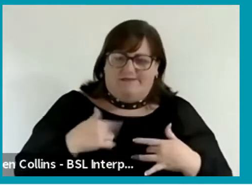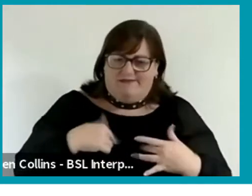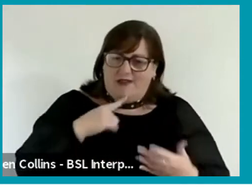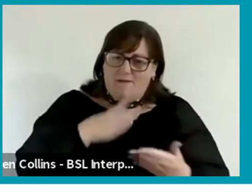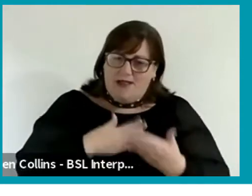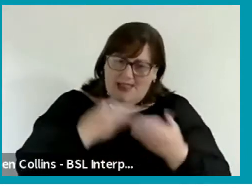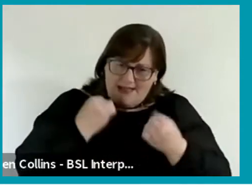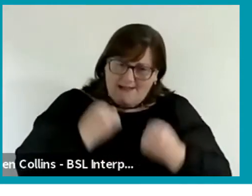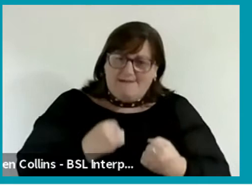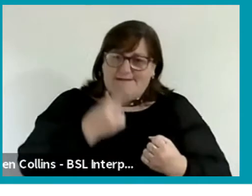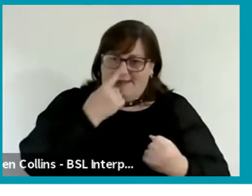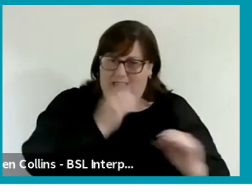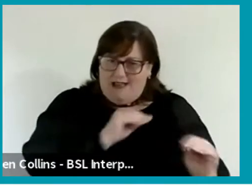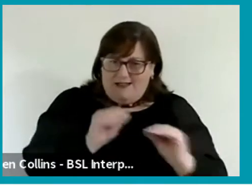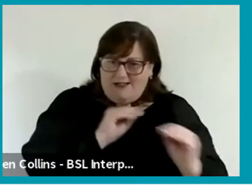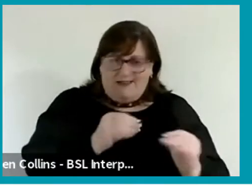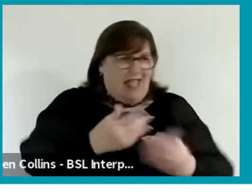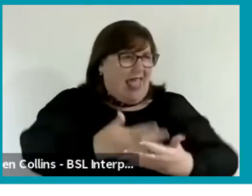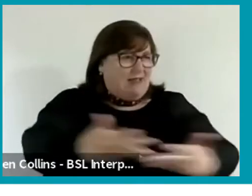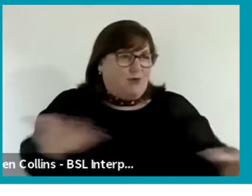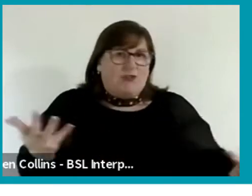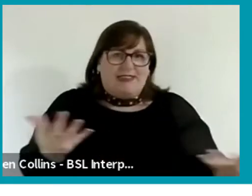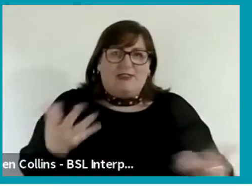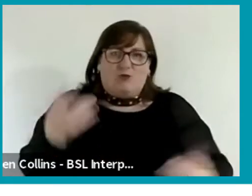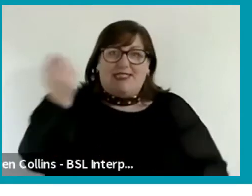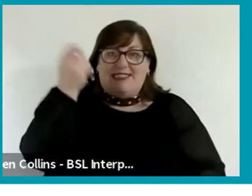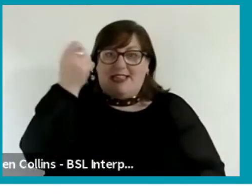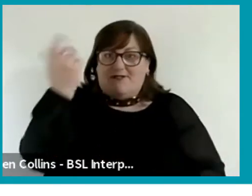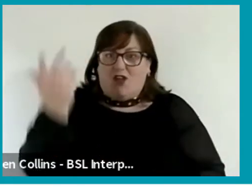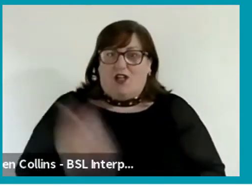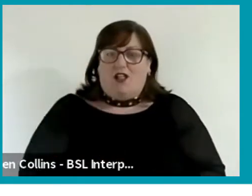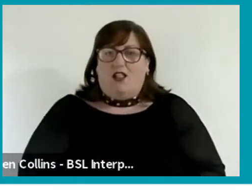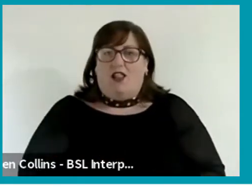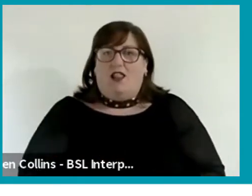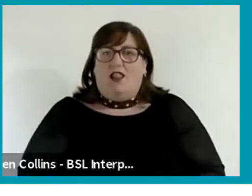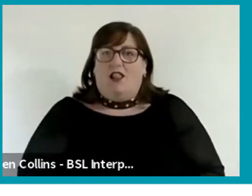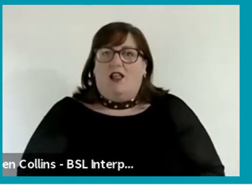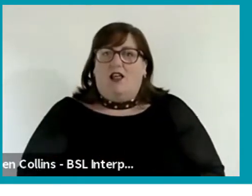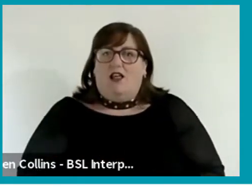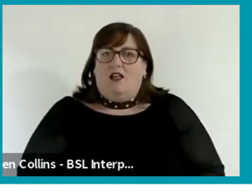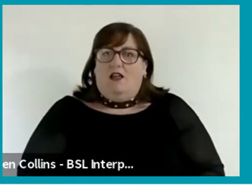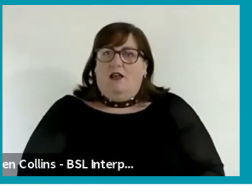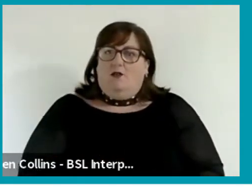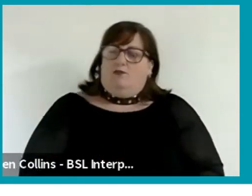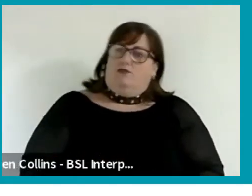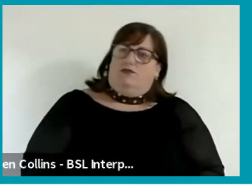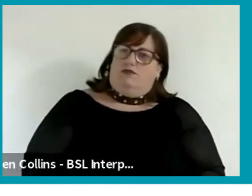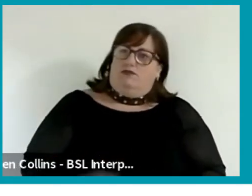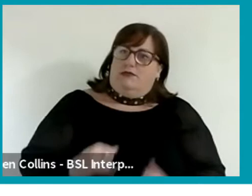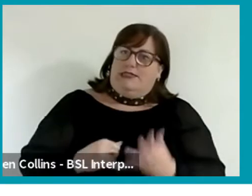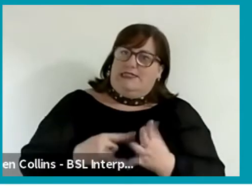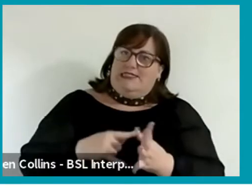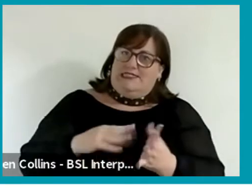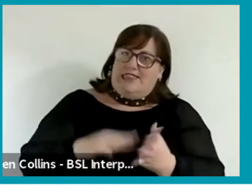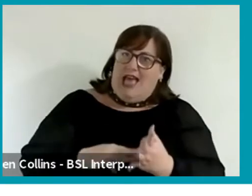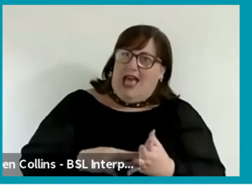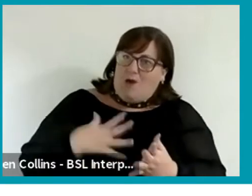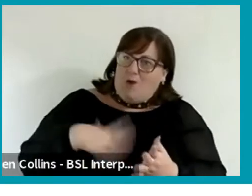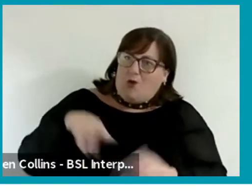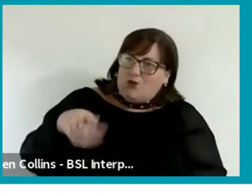driven enough to succeed at what we do. Well, Sam, you've sold me because I think I would like you to show me how to trade.